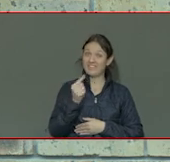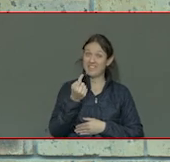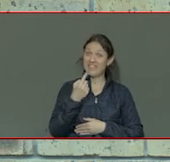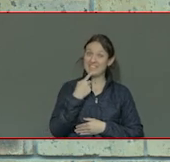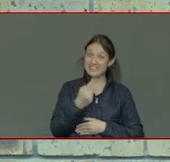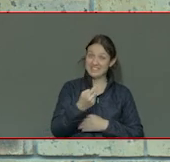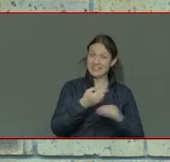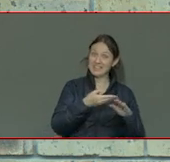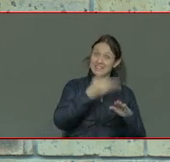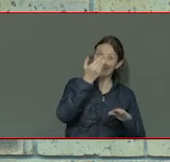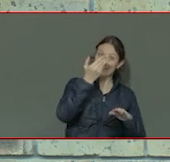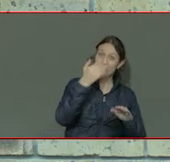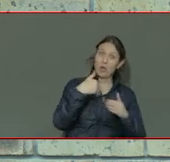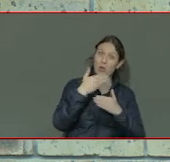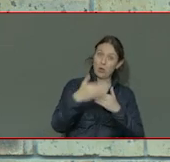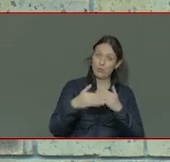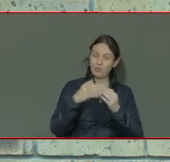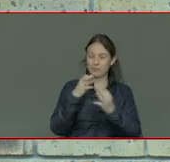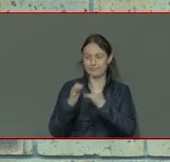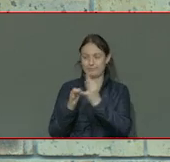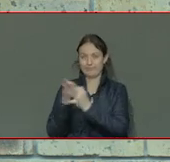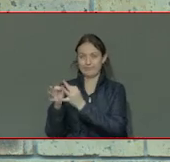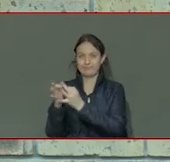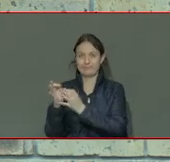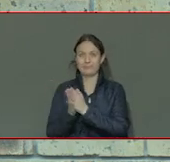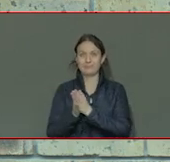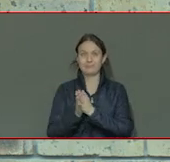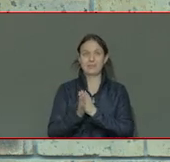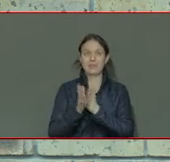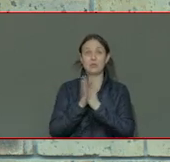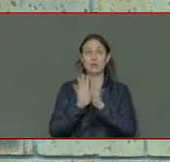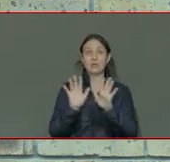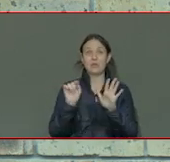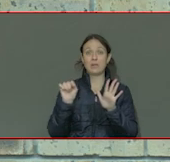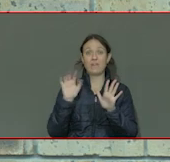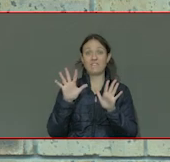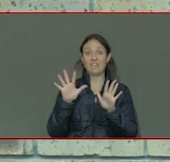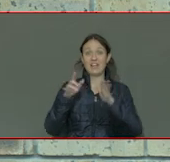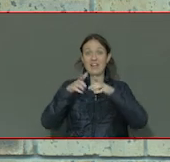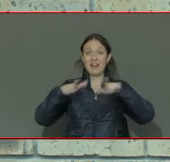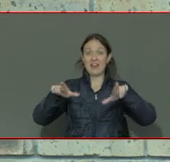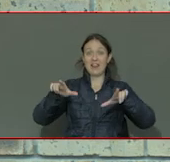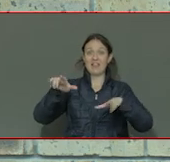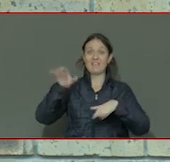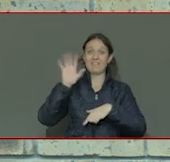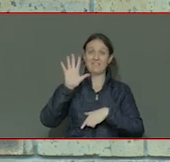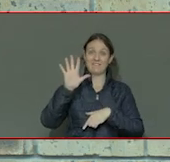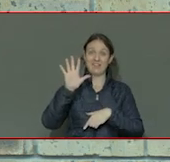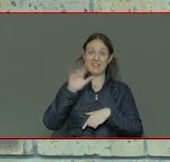explanation. So 10.5 is a level 4 type of question.